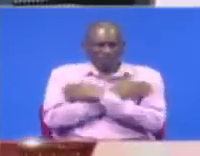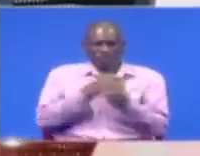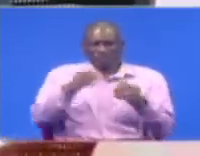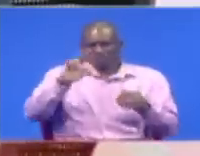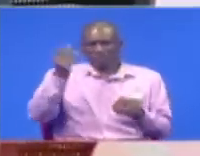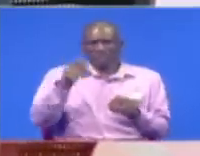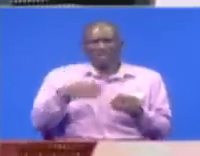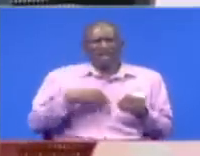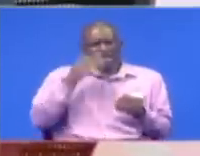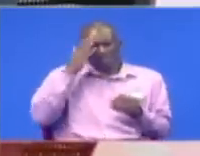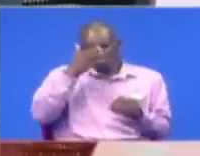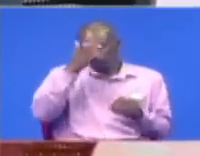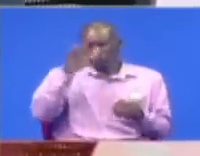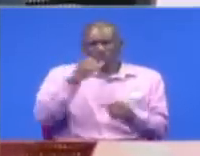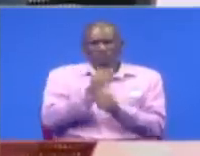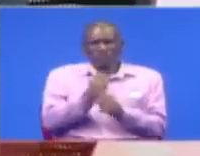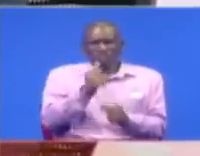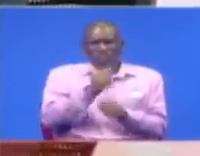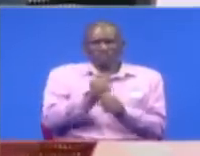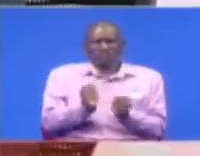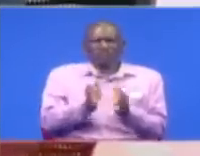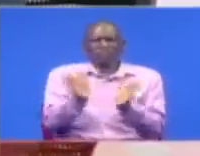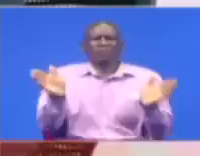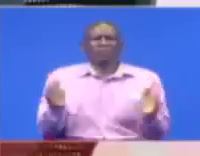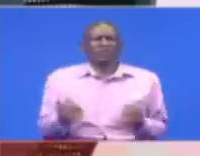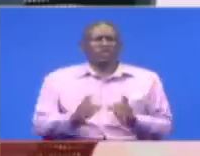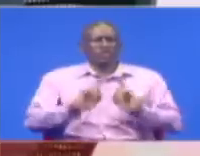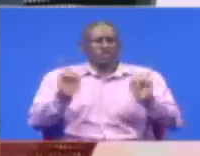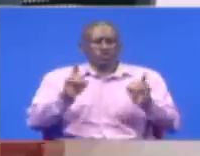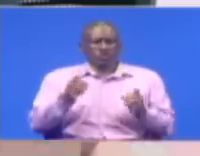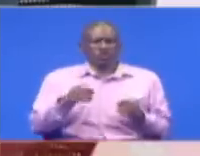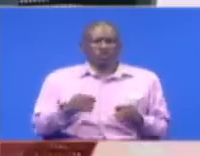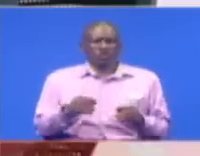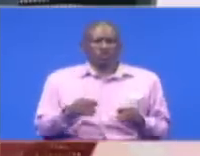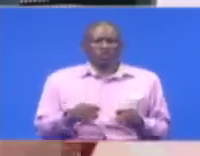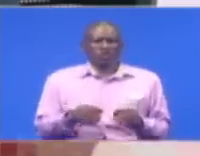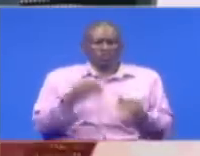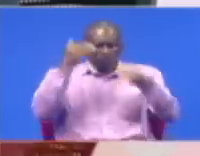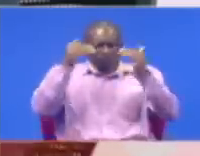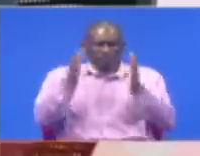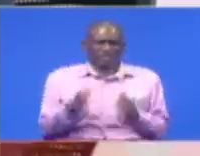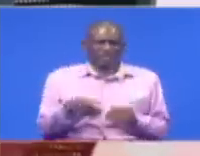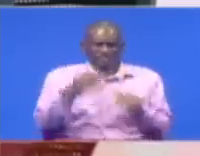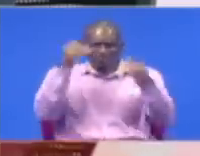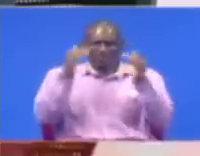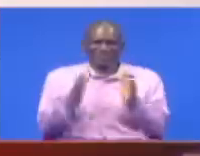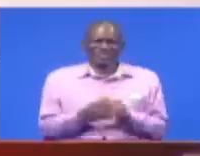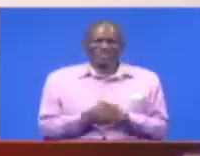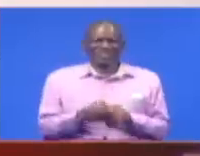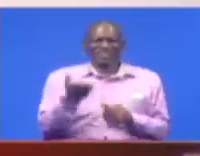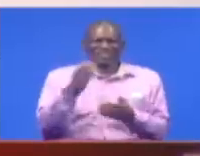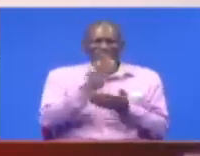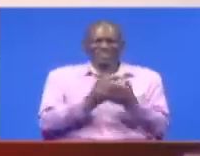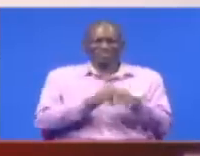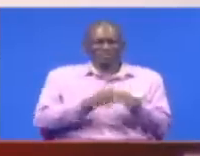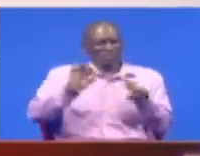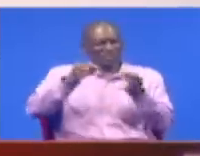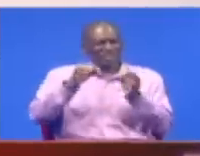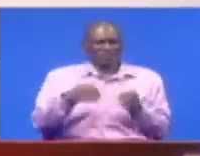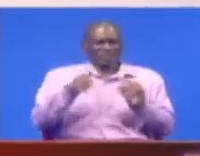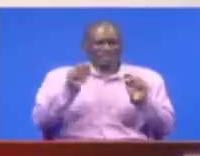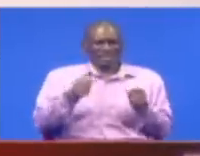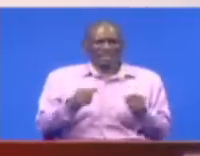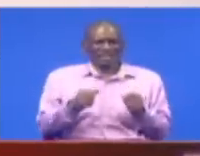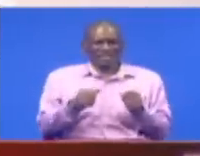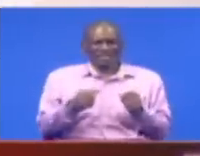thought it's because of the work they do for the public. I think Prof, sometimes interpretations can go